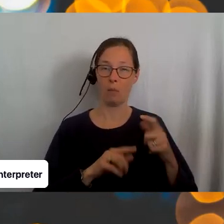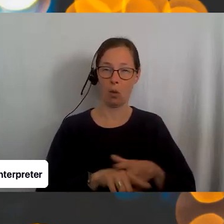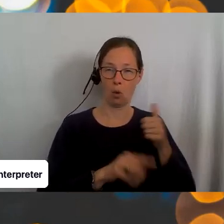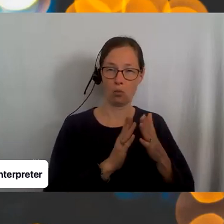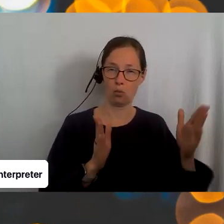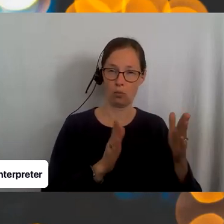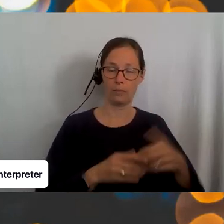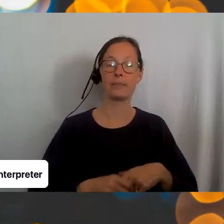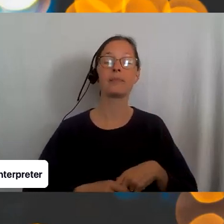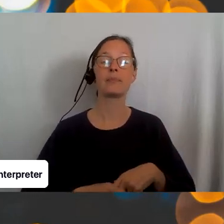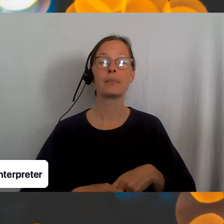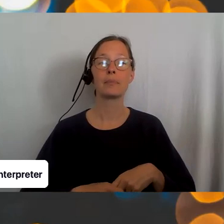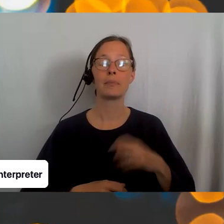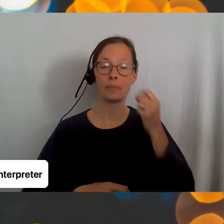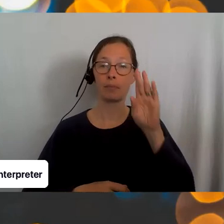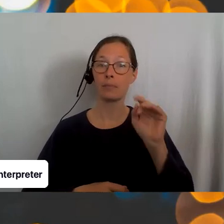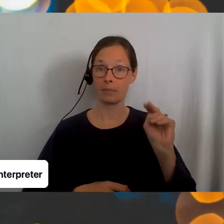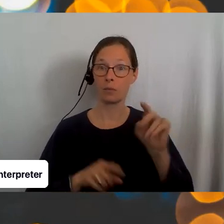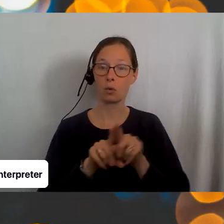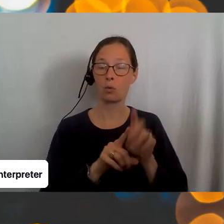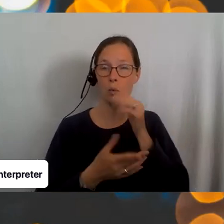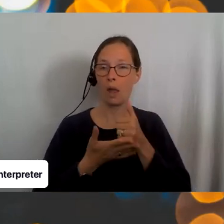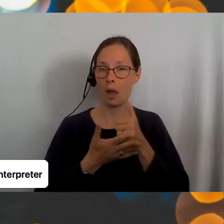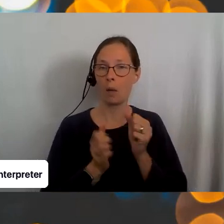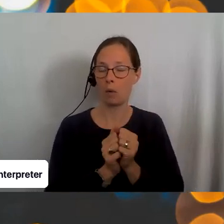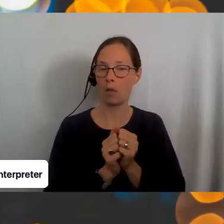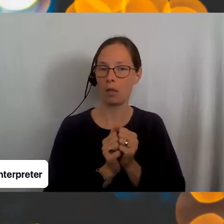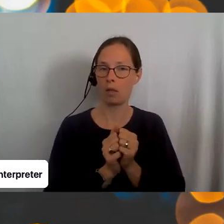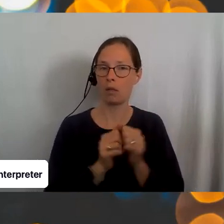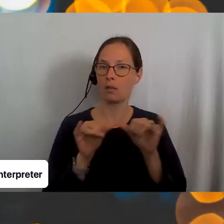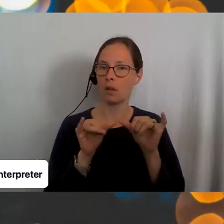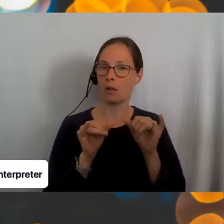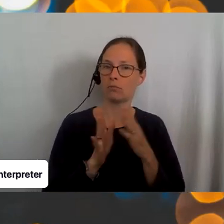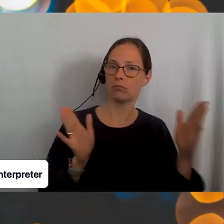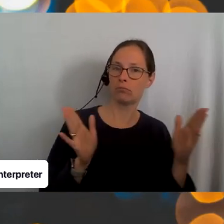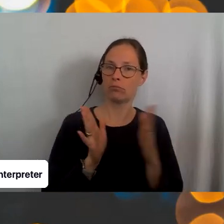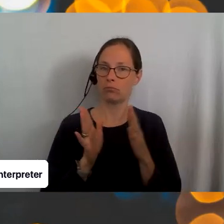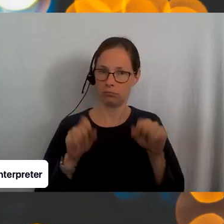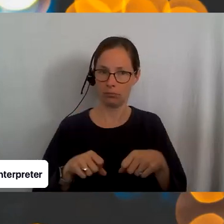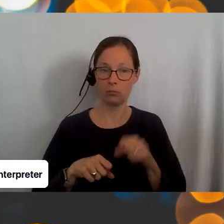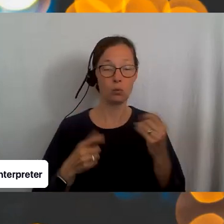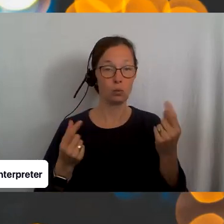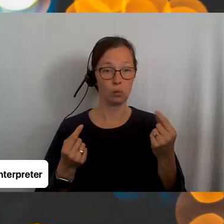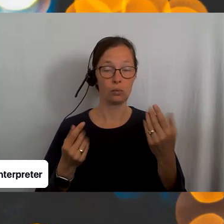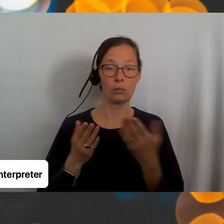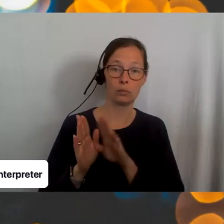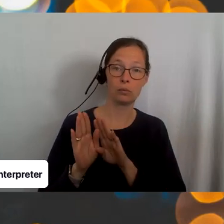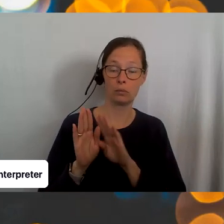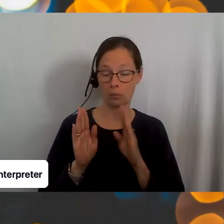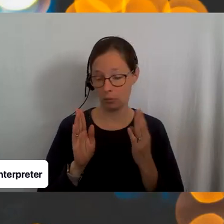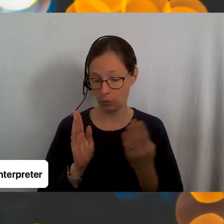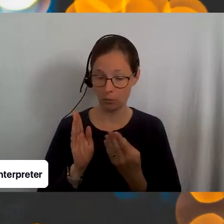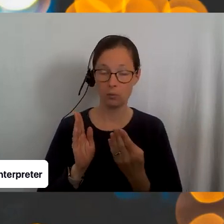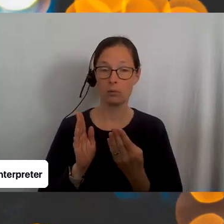But the button will also help with being adjustable. So you go like this, and you wrap it around. You make